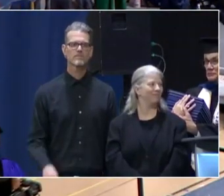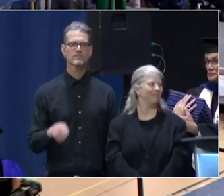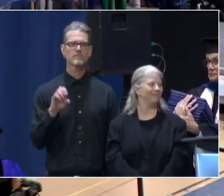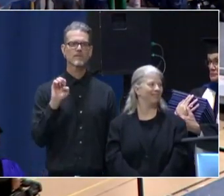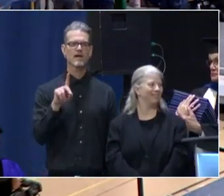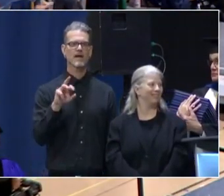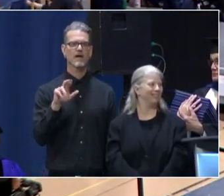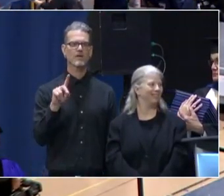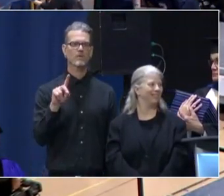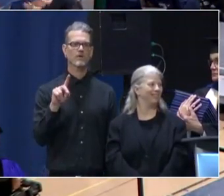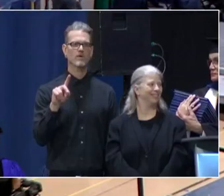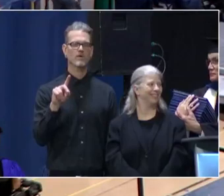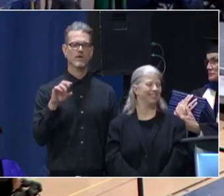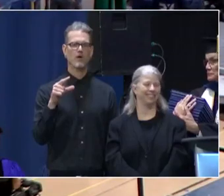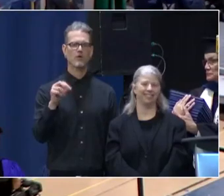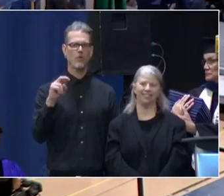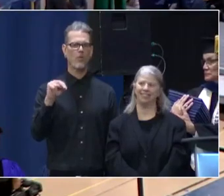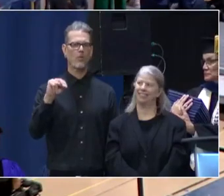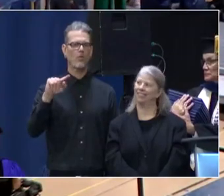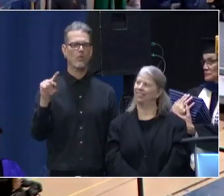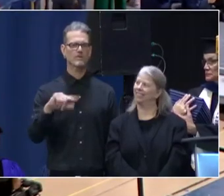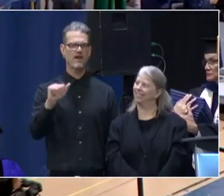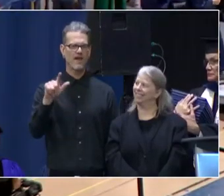Edward Eddie Gonzalez.